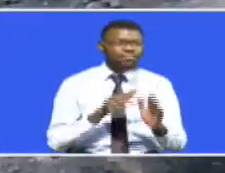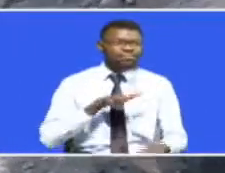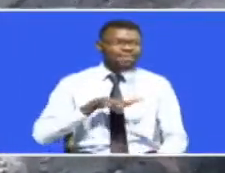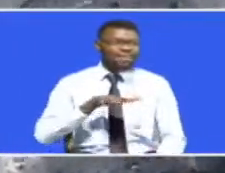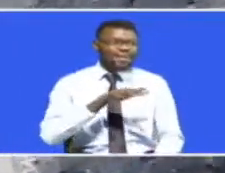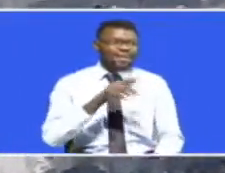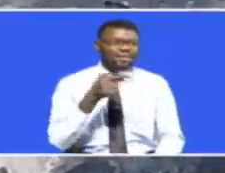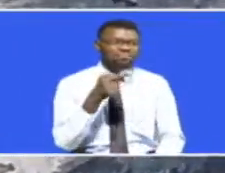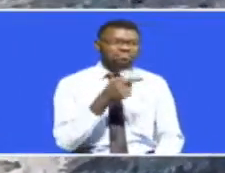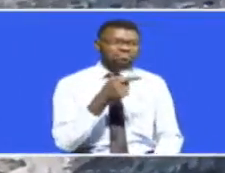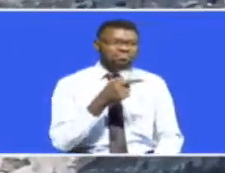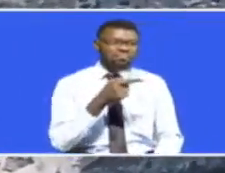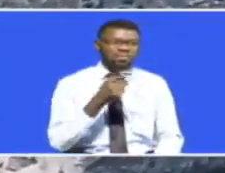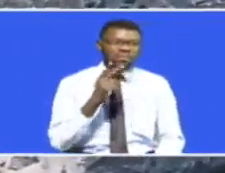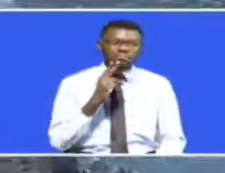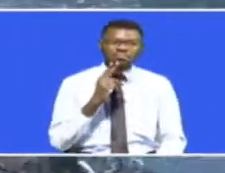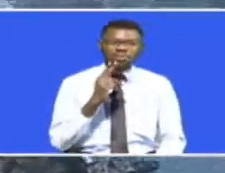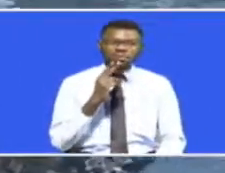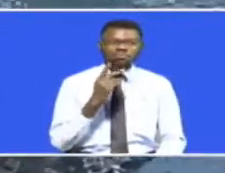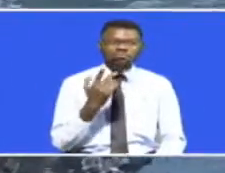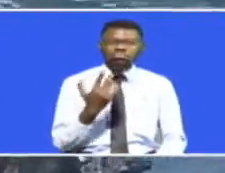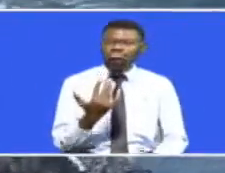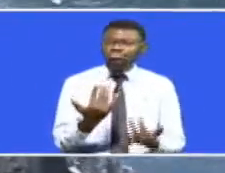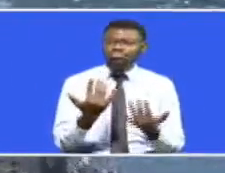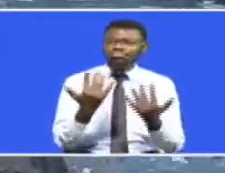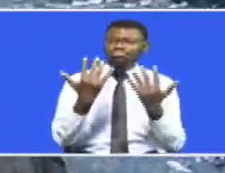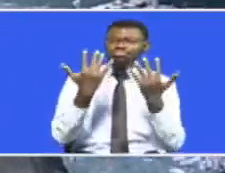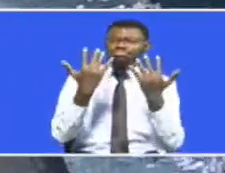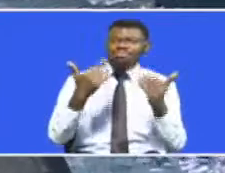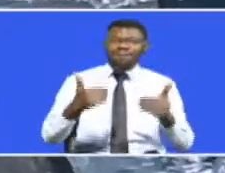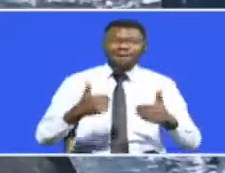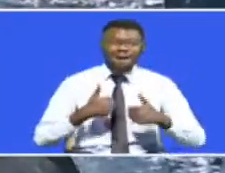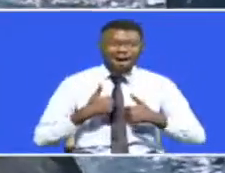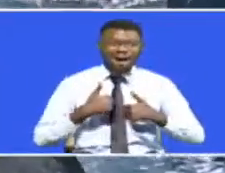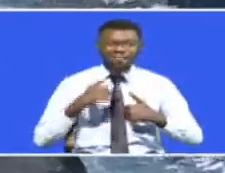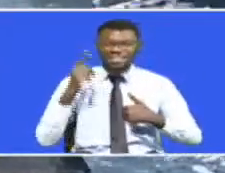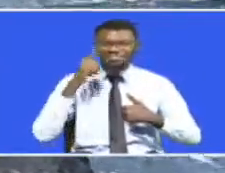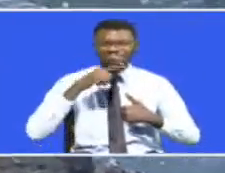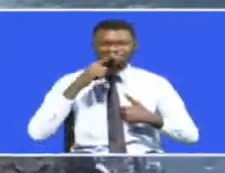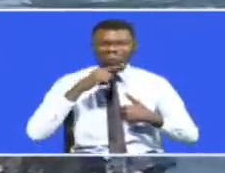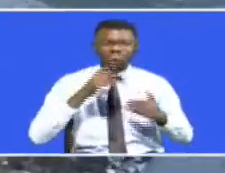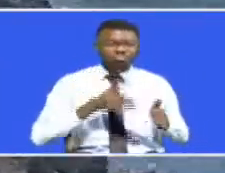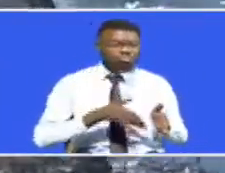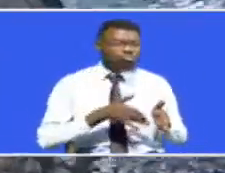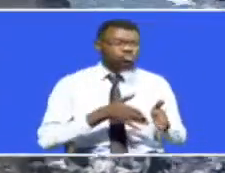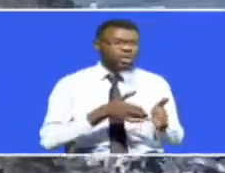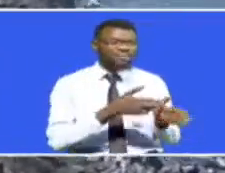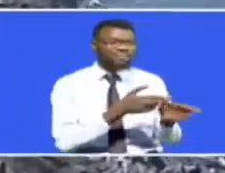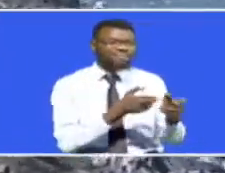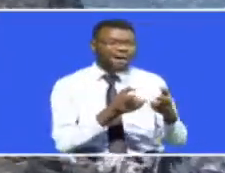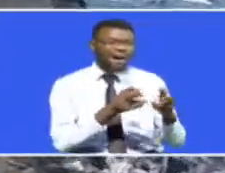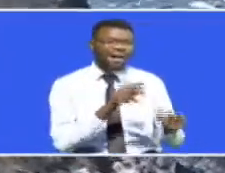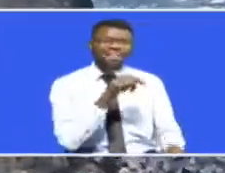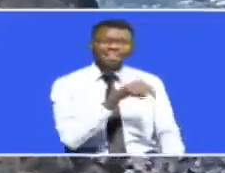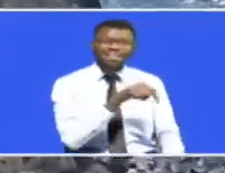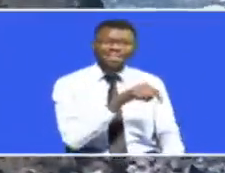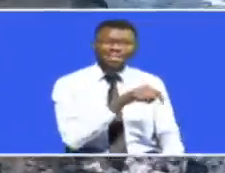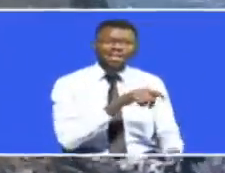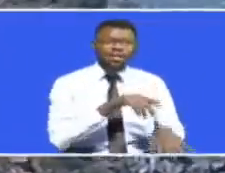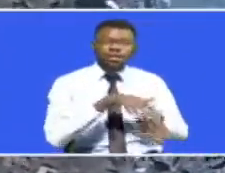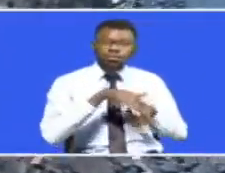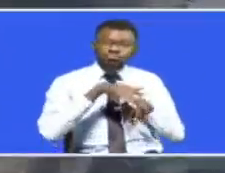zones along this sewer line. Behind these shacks that hide the view of the river of raw sewer